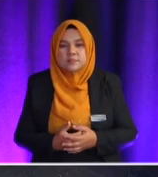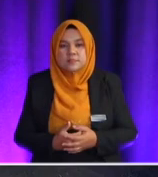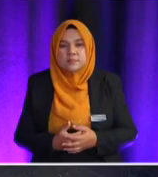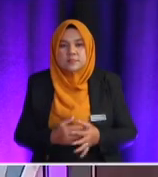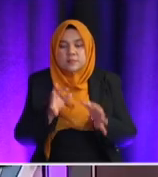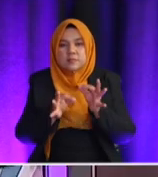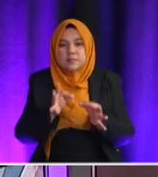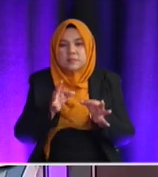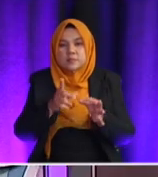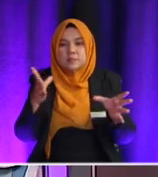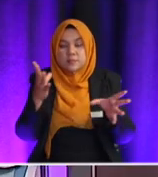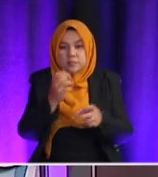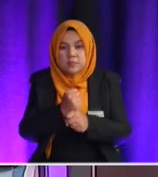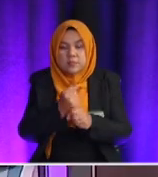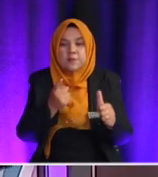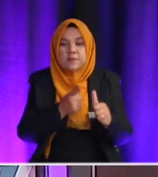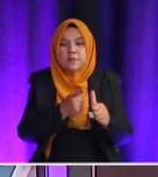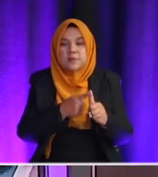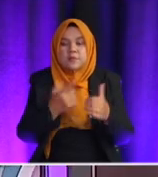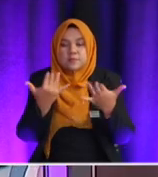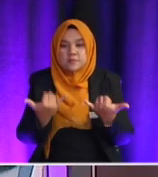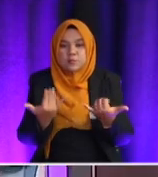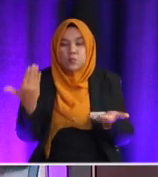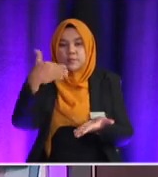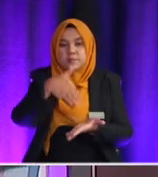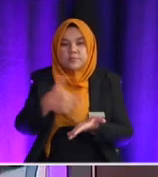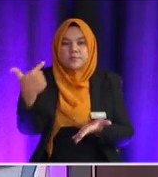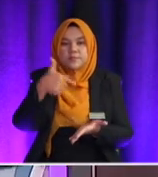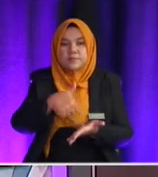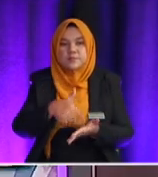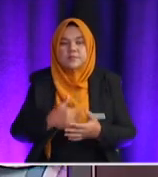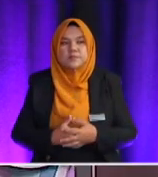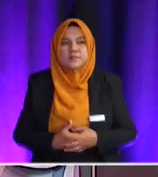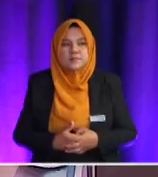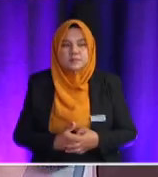you cannot get it for the first time, so let's try for the second round.